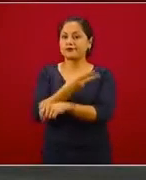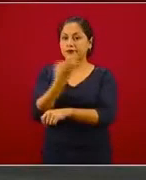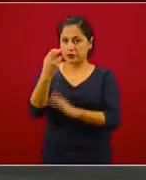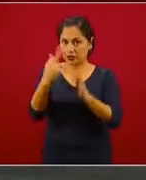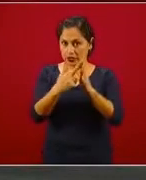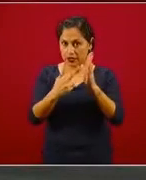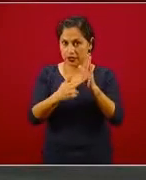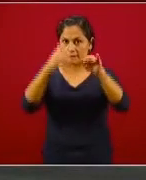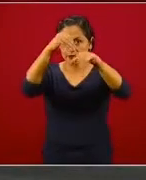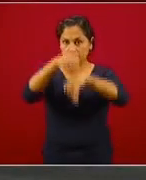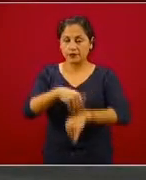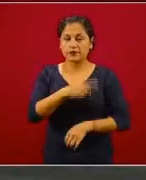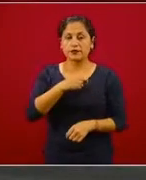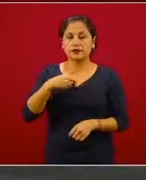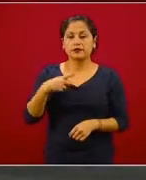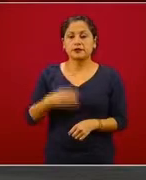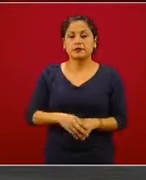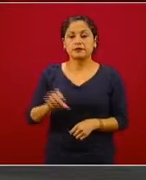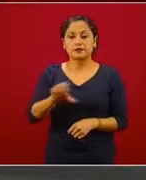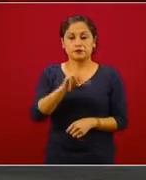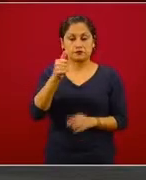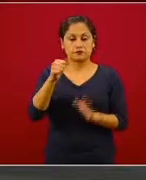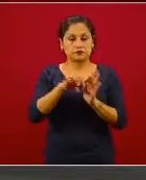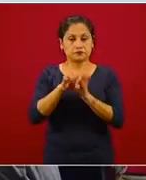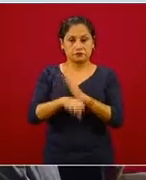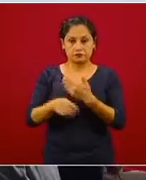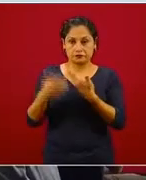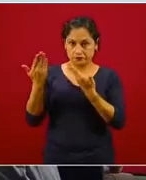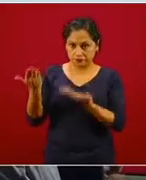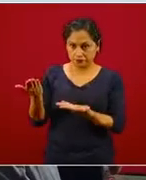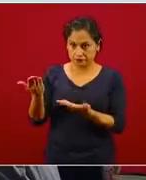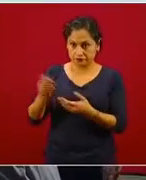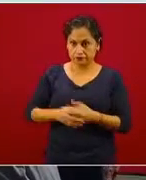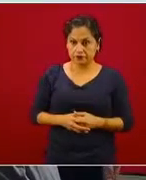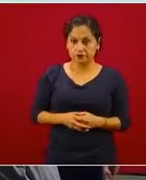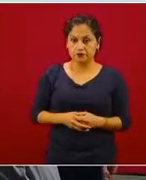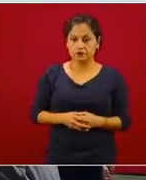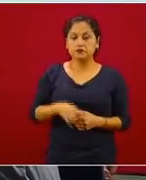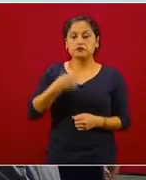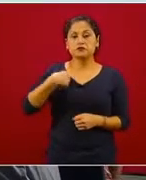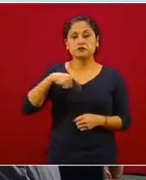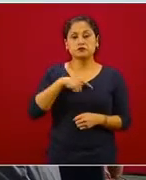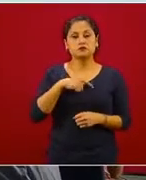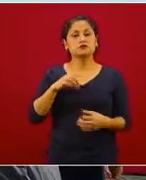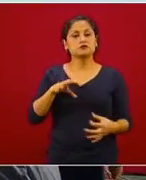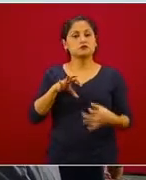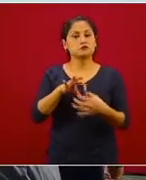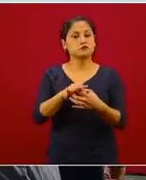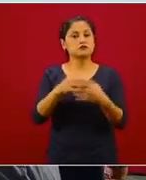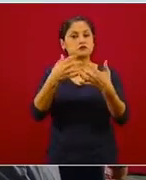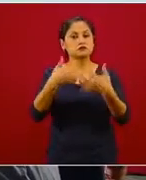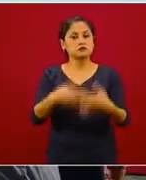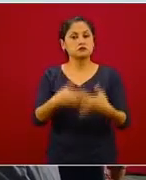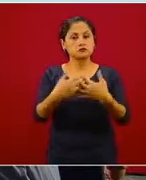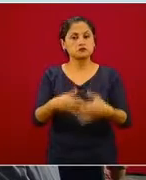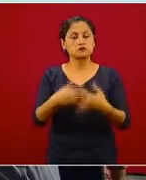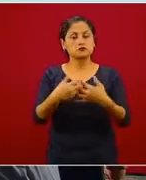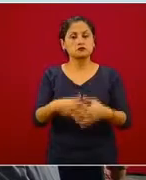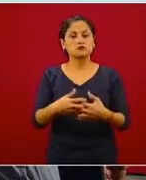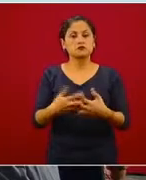protection, so that this employee doesn't represent a transmission source.